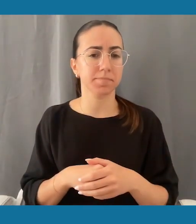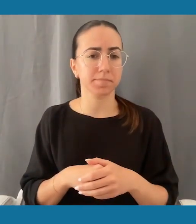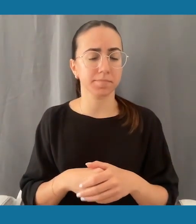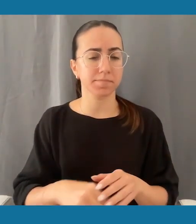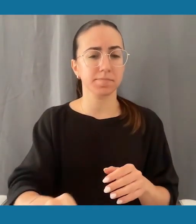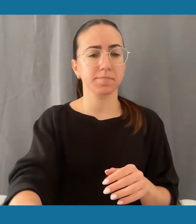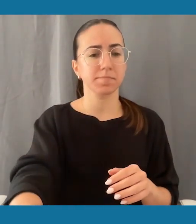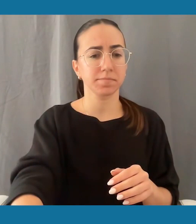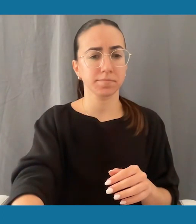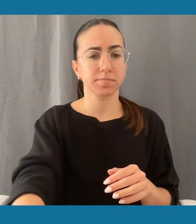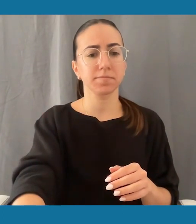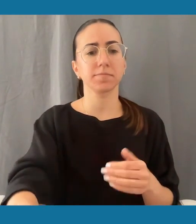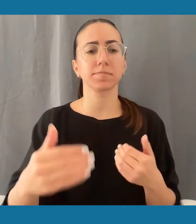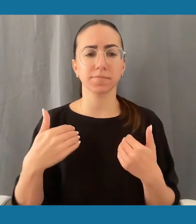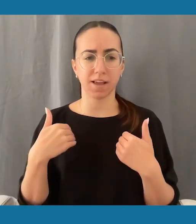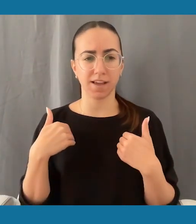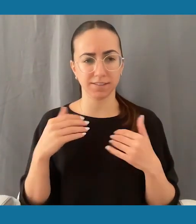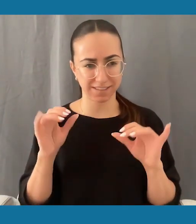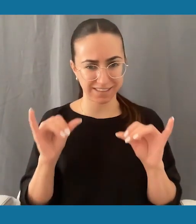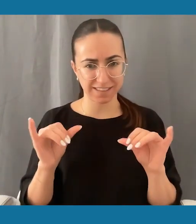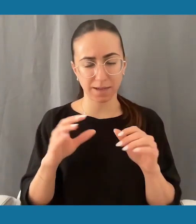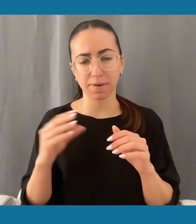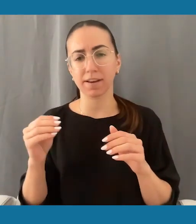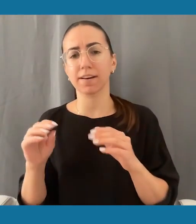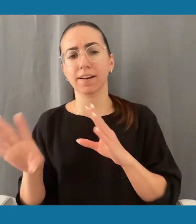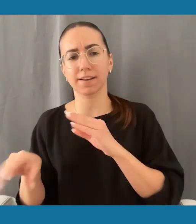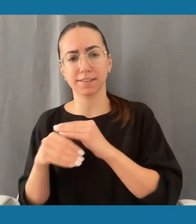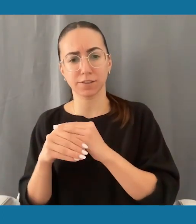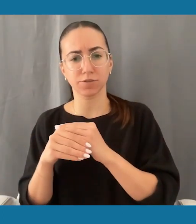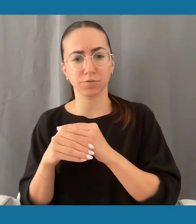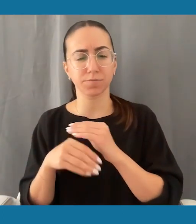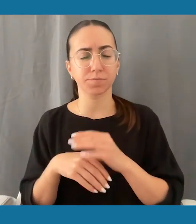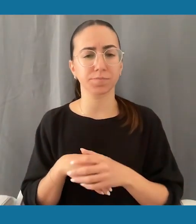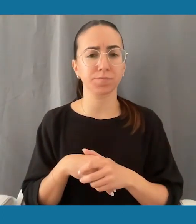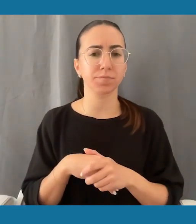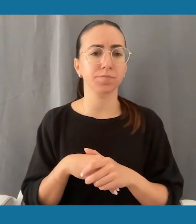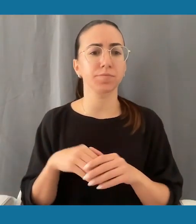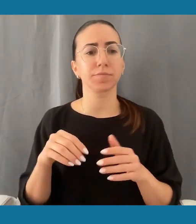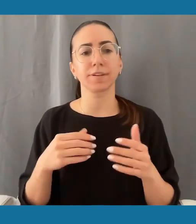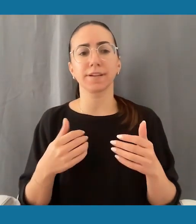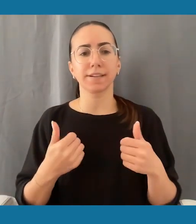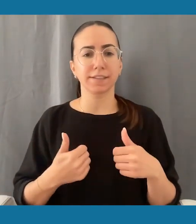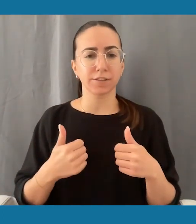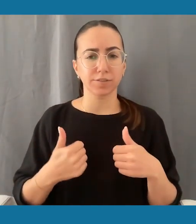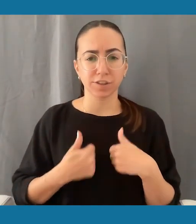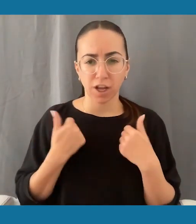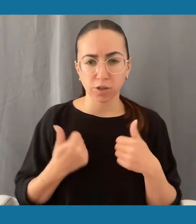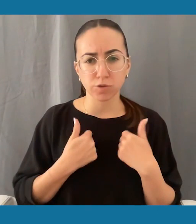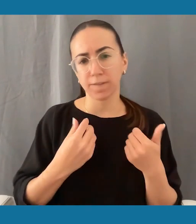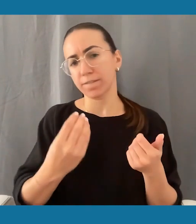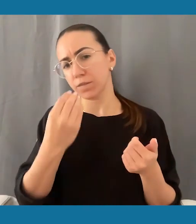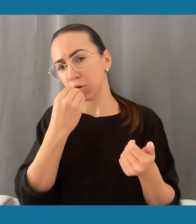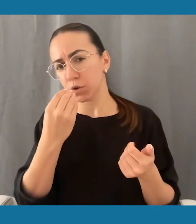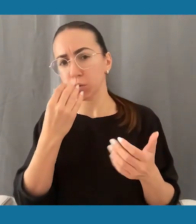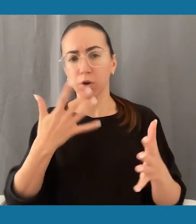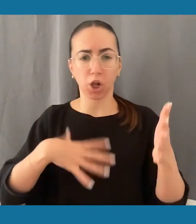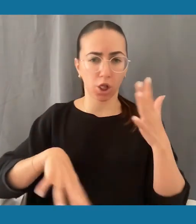and additional costs to a person who is not disabled. Shelter costs, food,